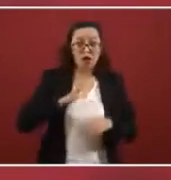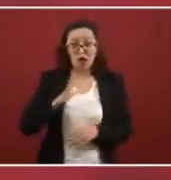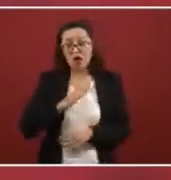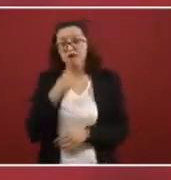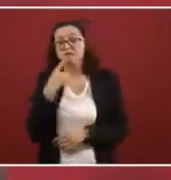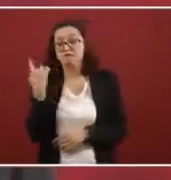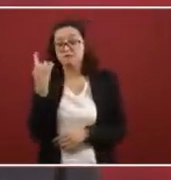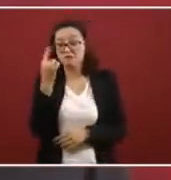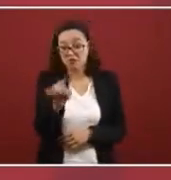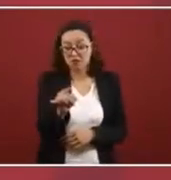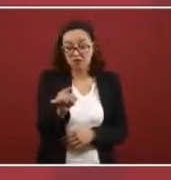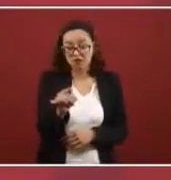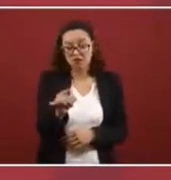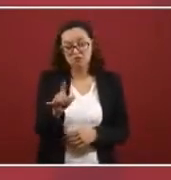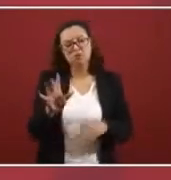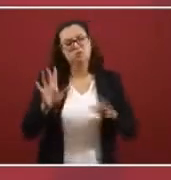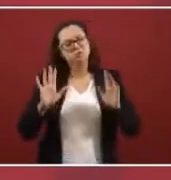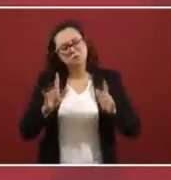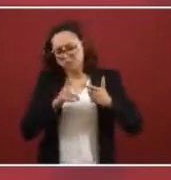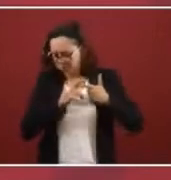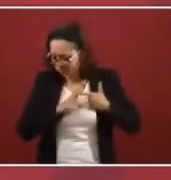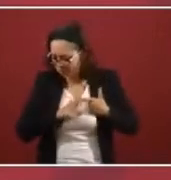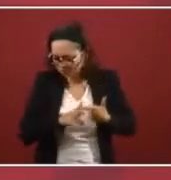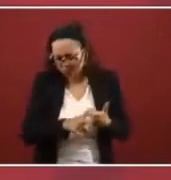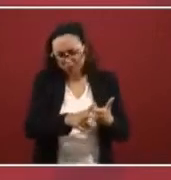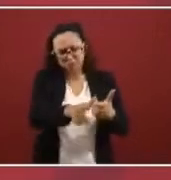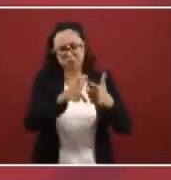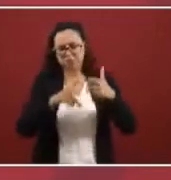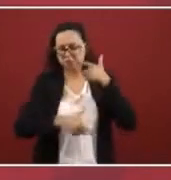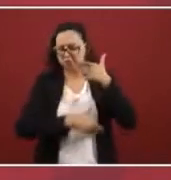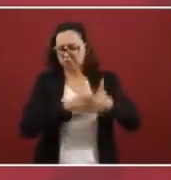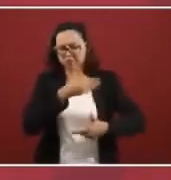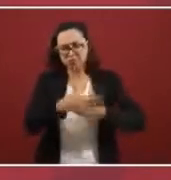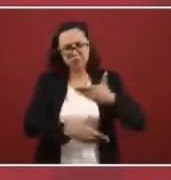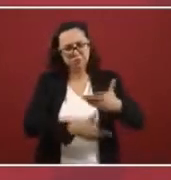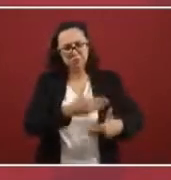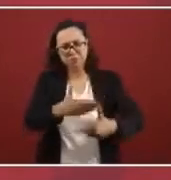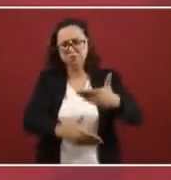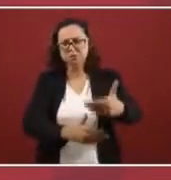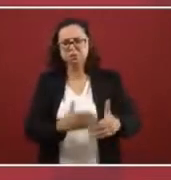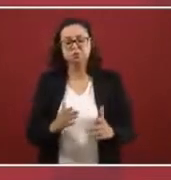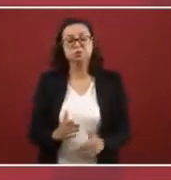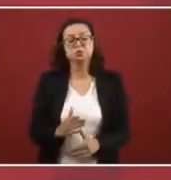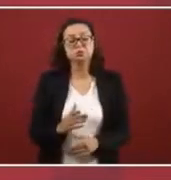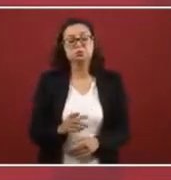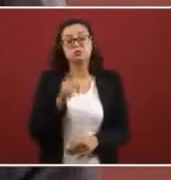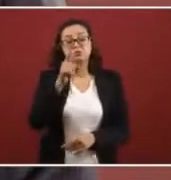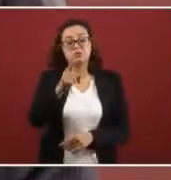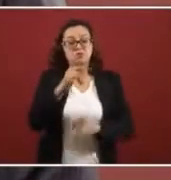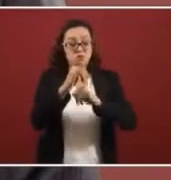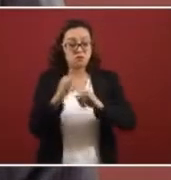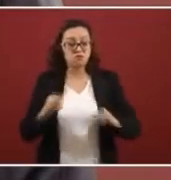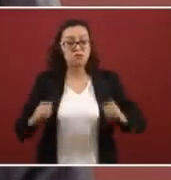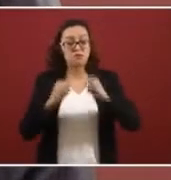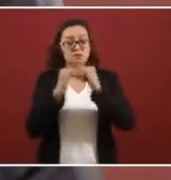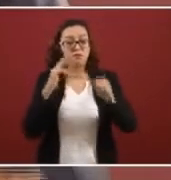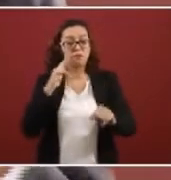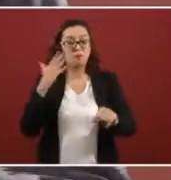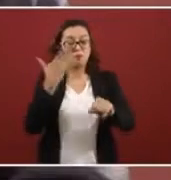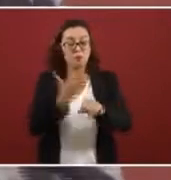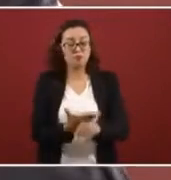cases, regarding the executive, I will give it its course so that the proper